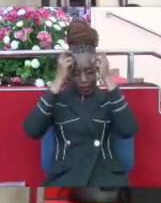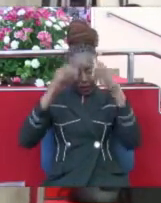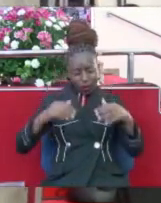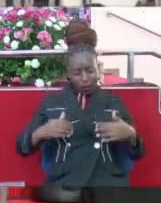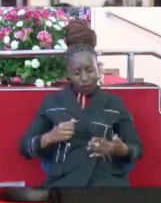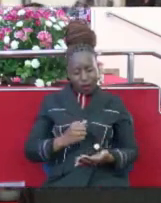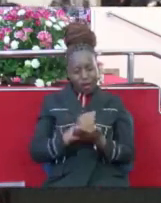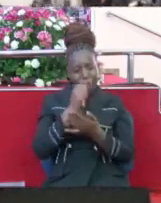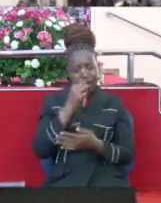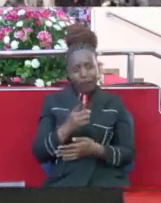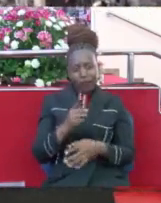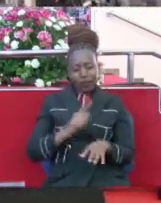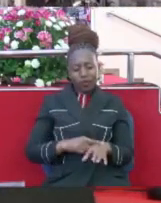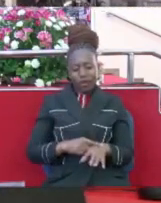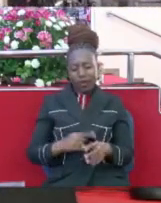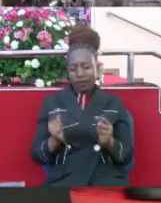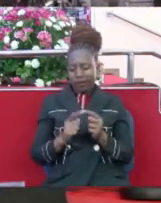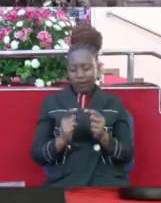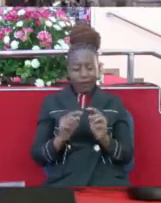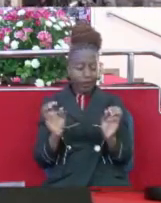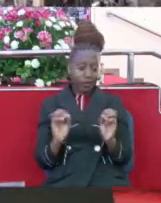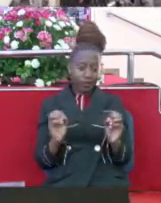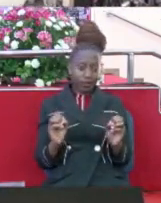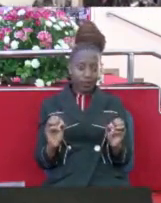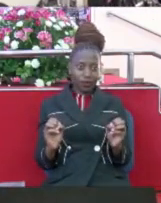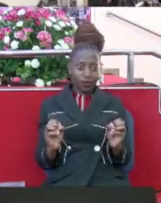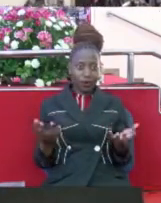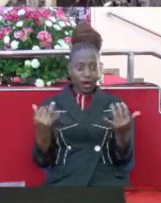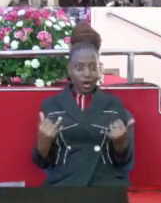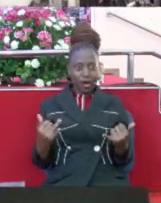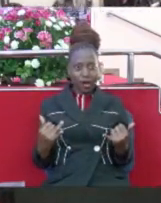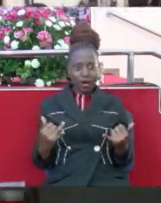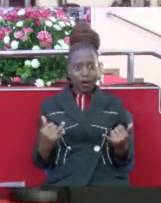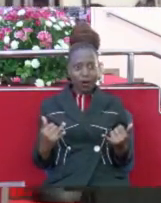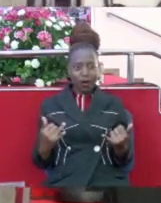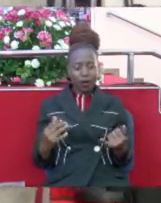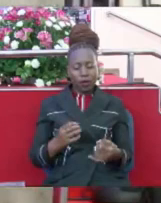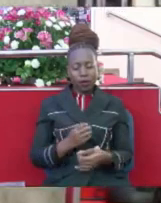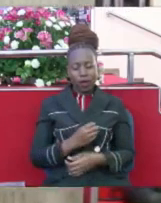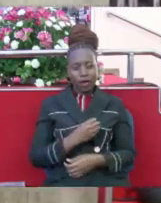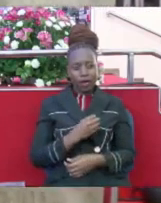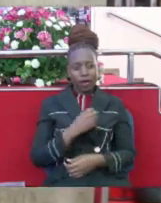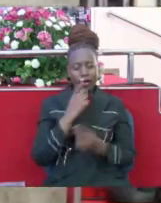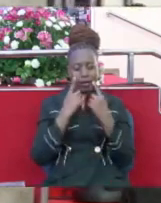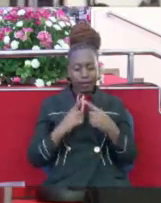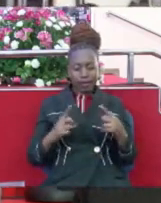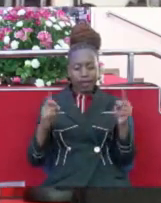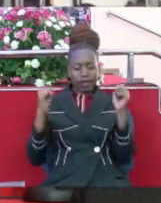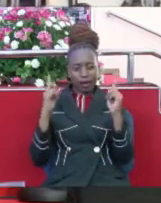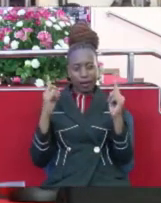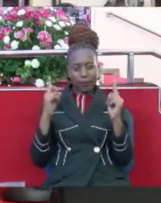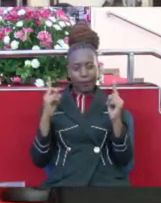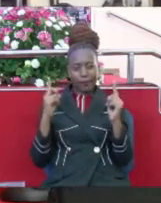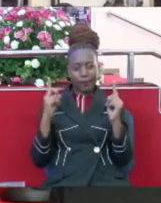pain, remember. Adui hakunisaidia kupitia utungu ule. And so you can lift your voice and just decree and declare. Unaweza inua sauti yako